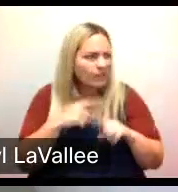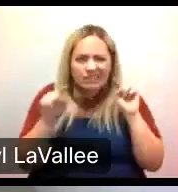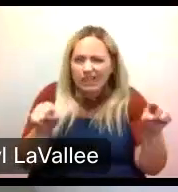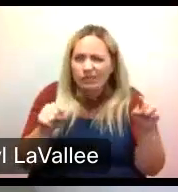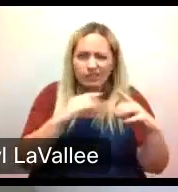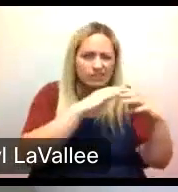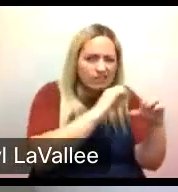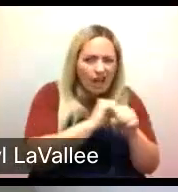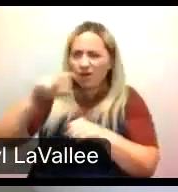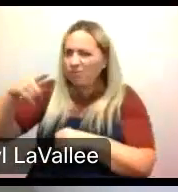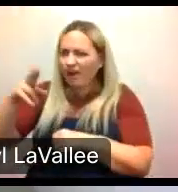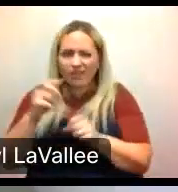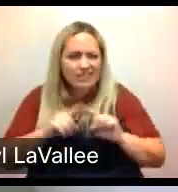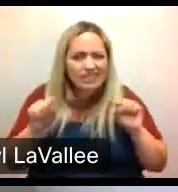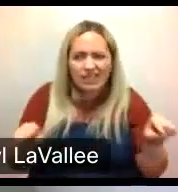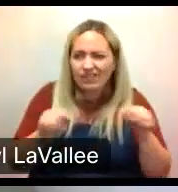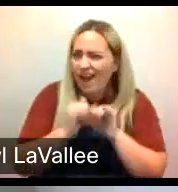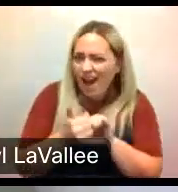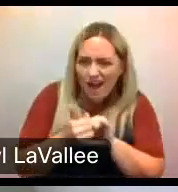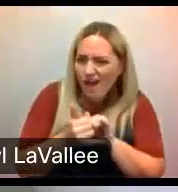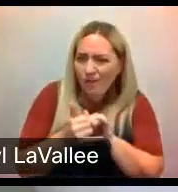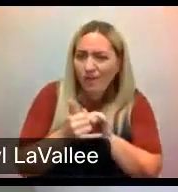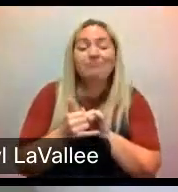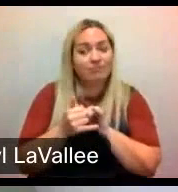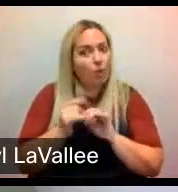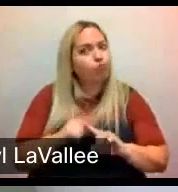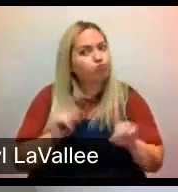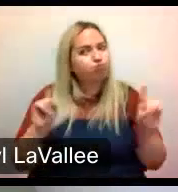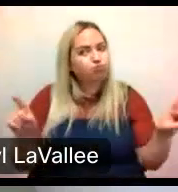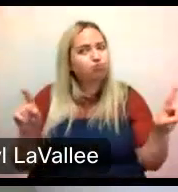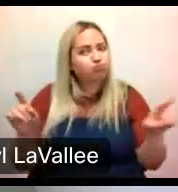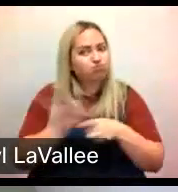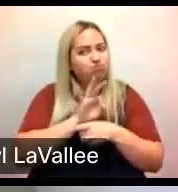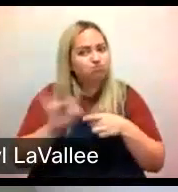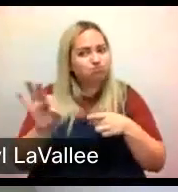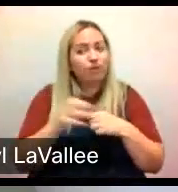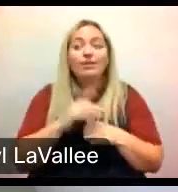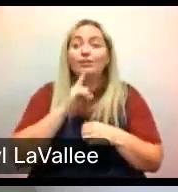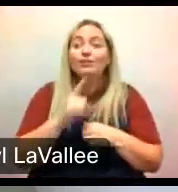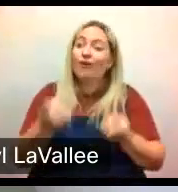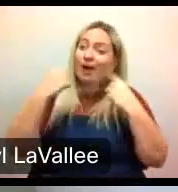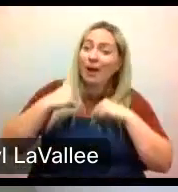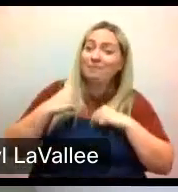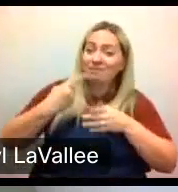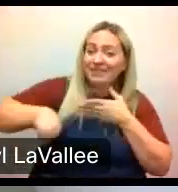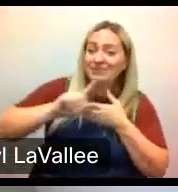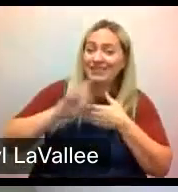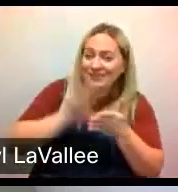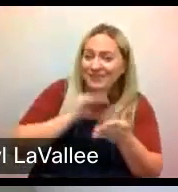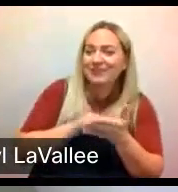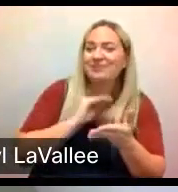are some reasons paraphrasing different? They have a very different function. So come next week to learn a little bit more about